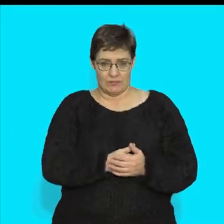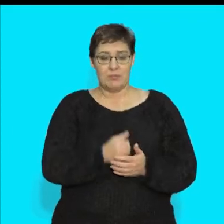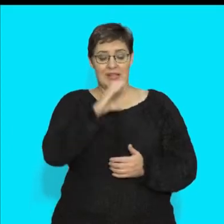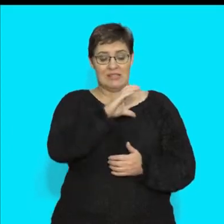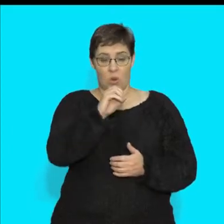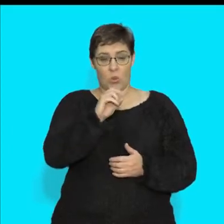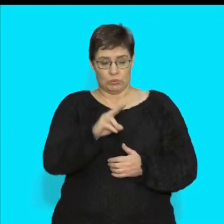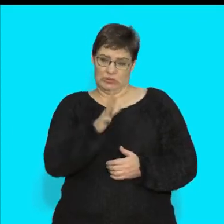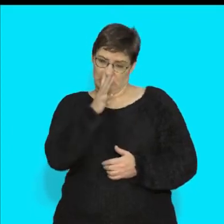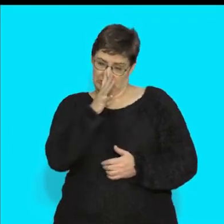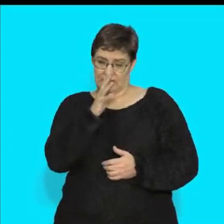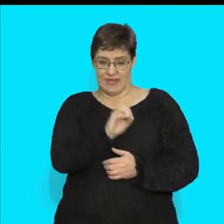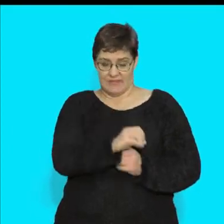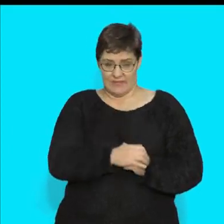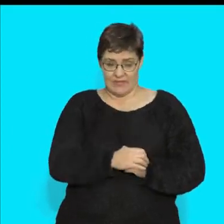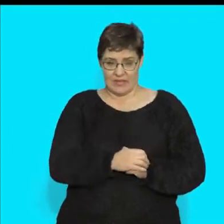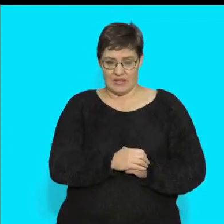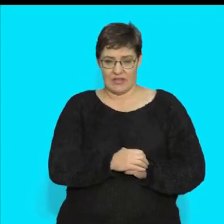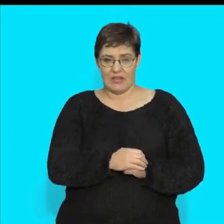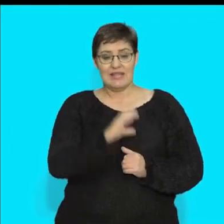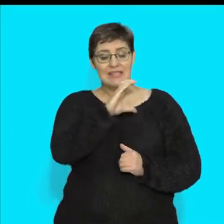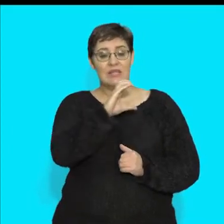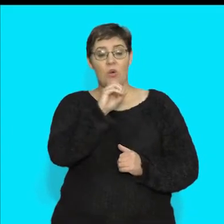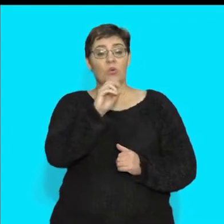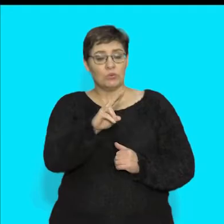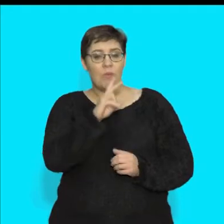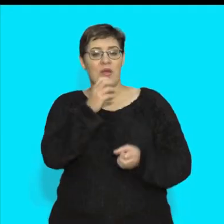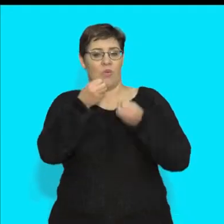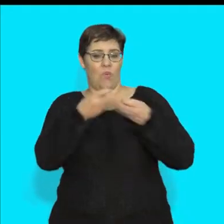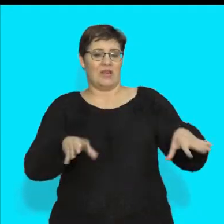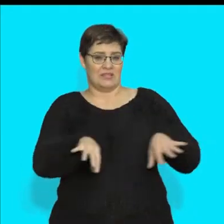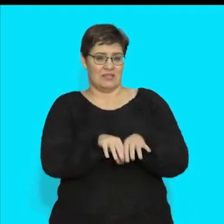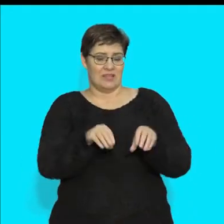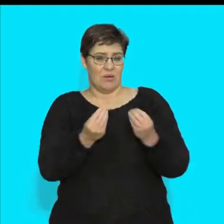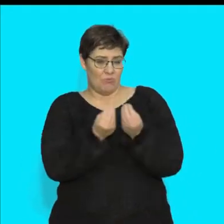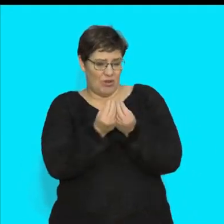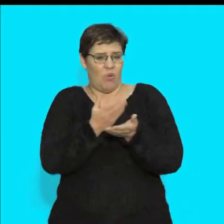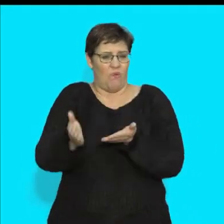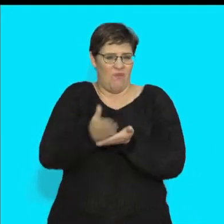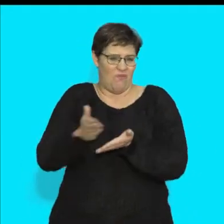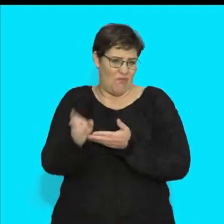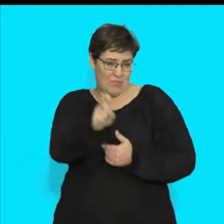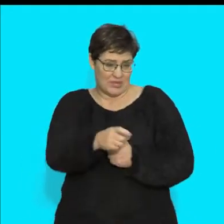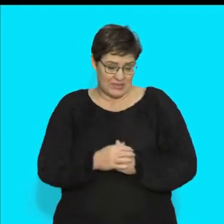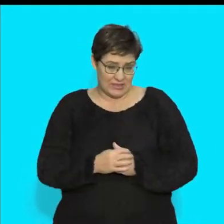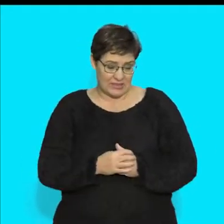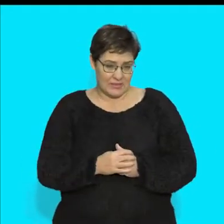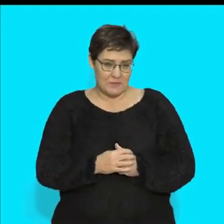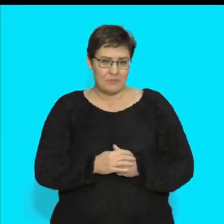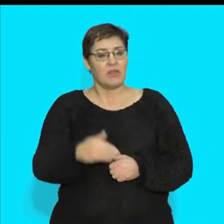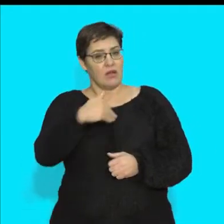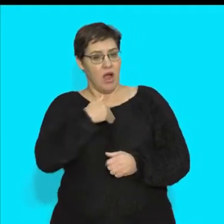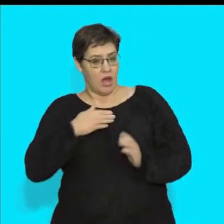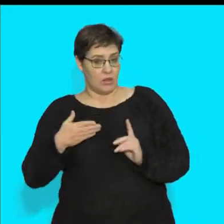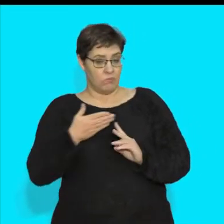It's rich in carbon dioxide. And carbon dioxide is a waste product that we must get rid of, okay? So if